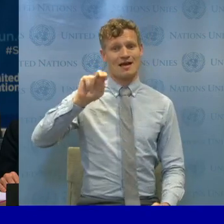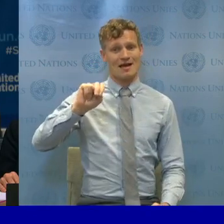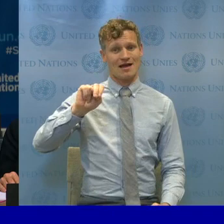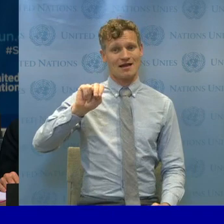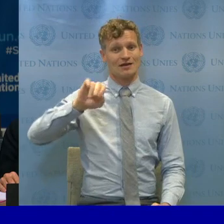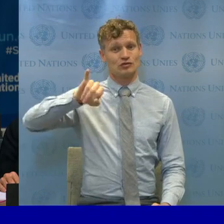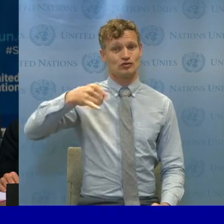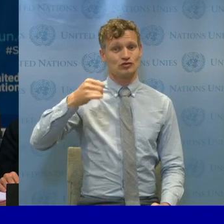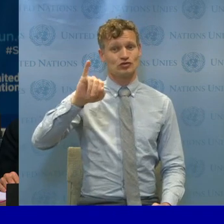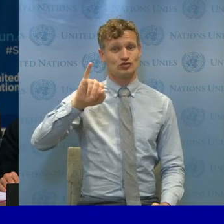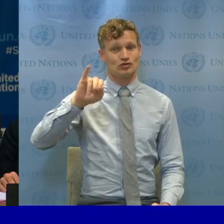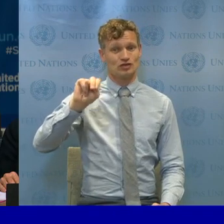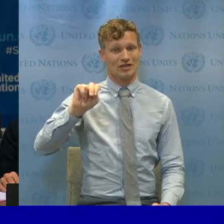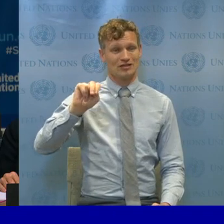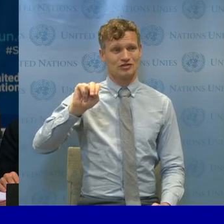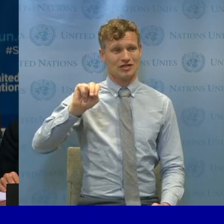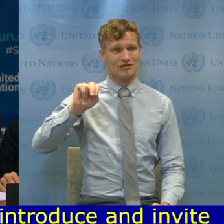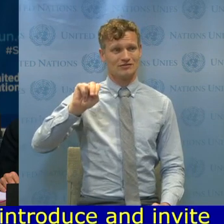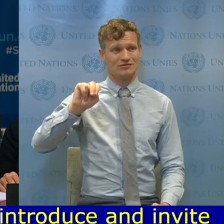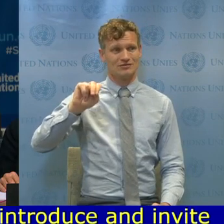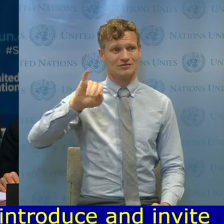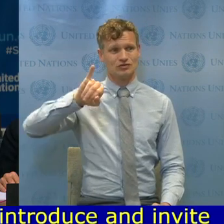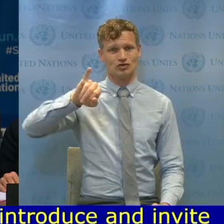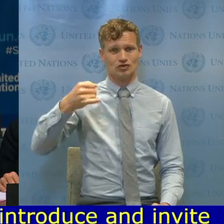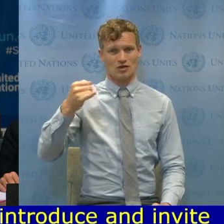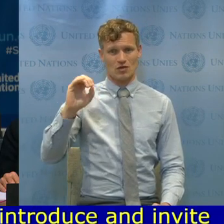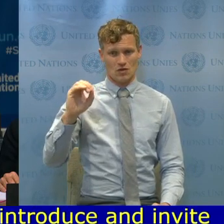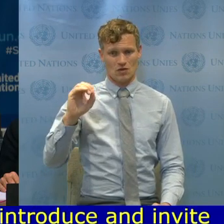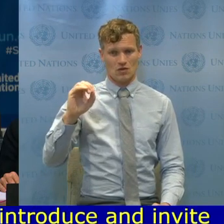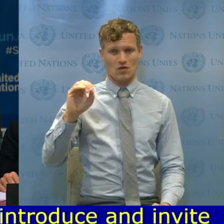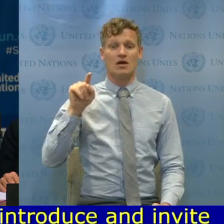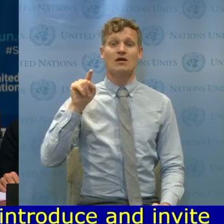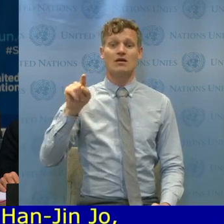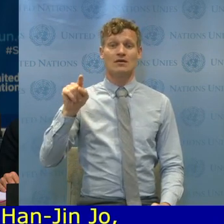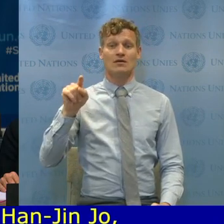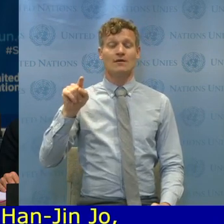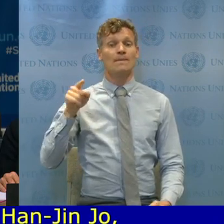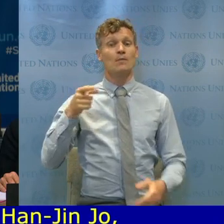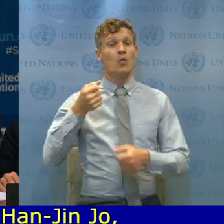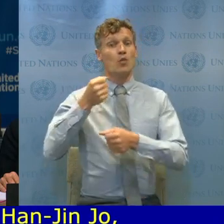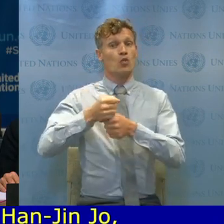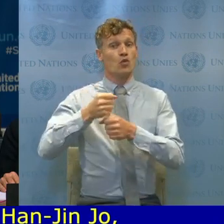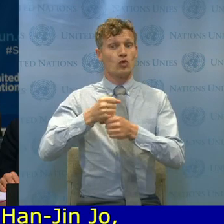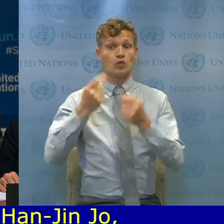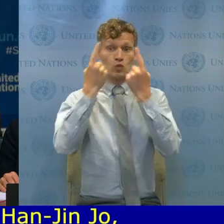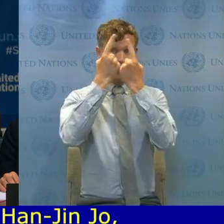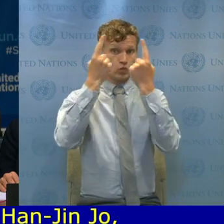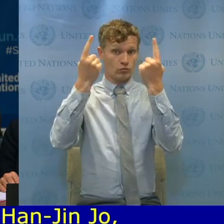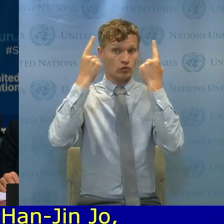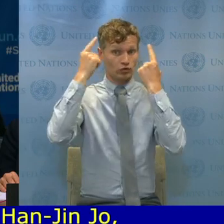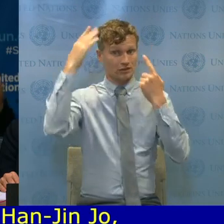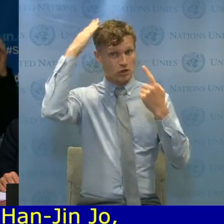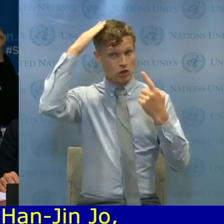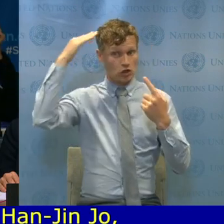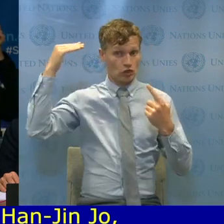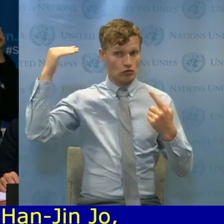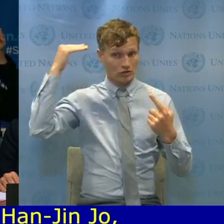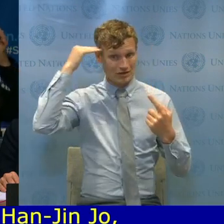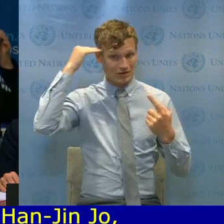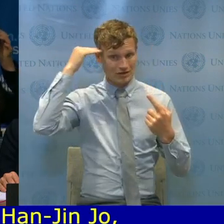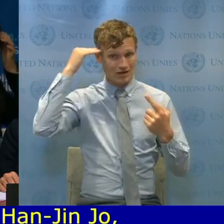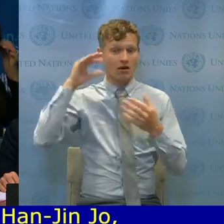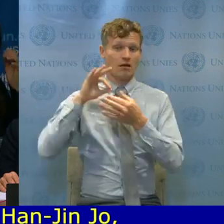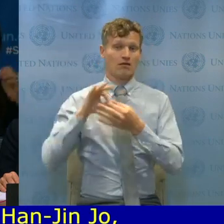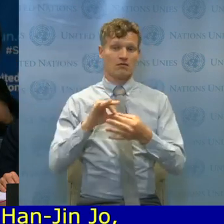of Social Welfare from the Republic of Korea, Daegu University. Between 2009 and